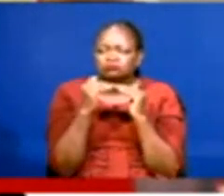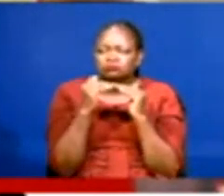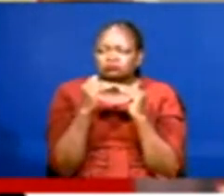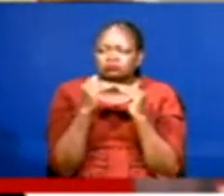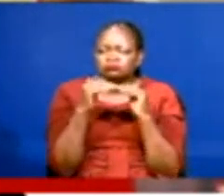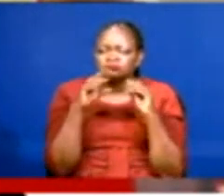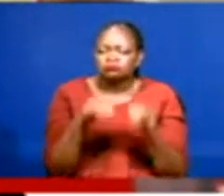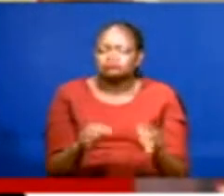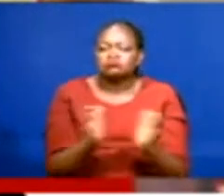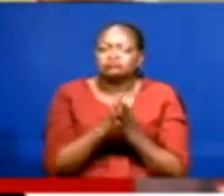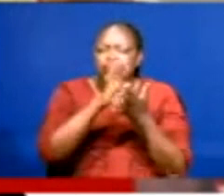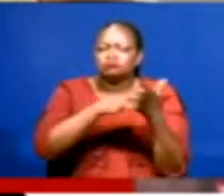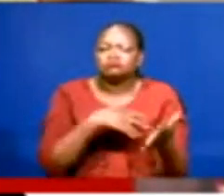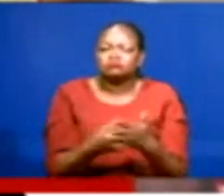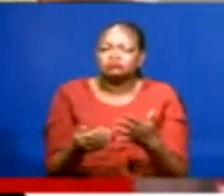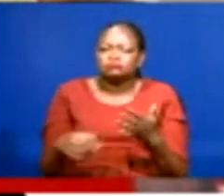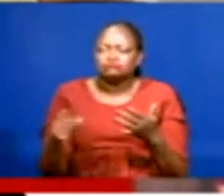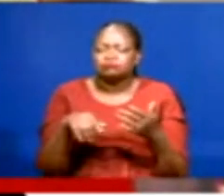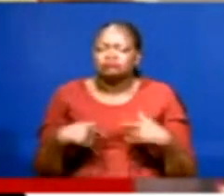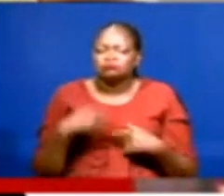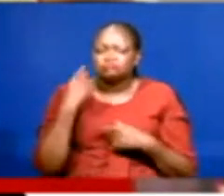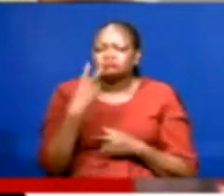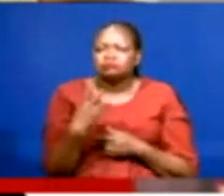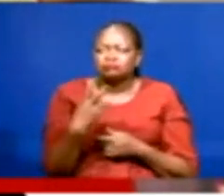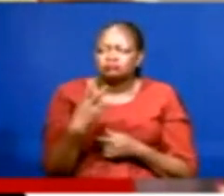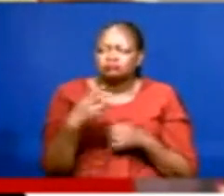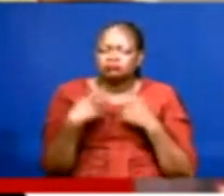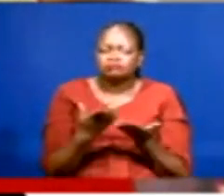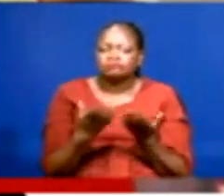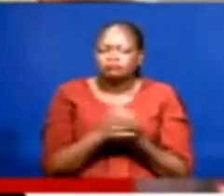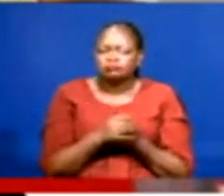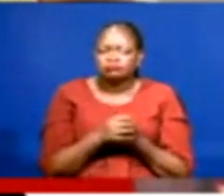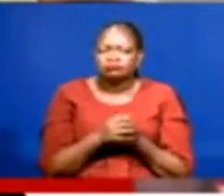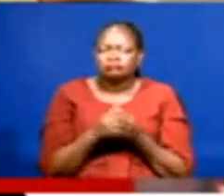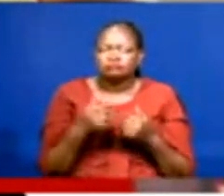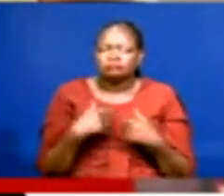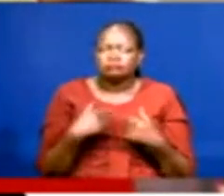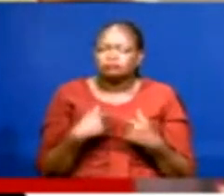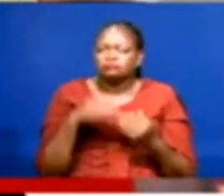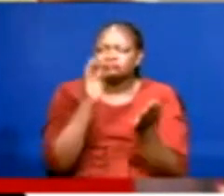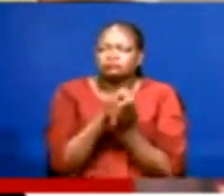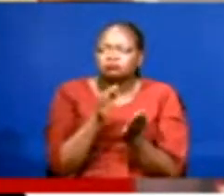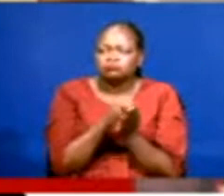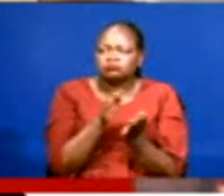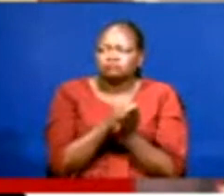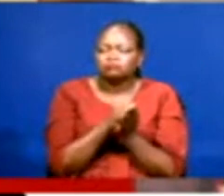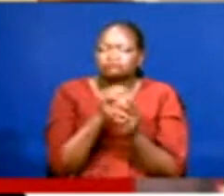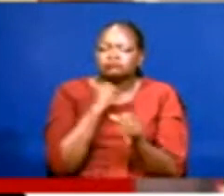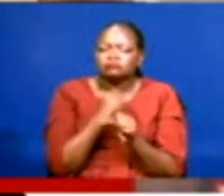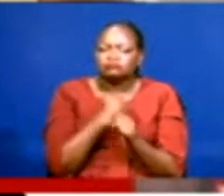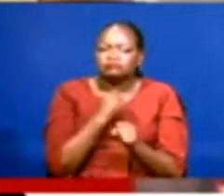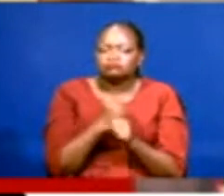quality and structure. We have witnessed how it has reserved effort